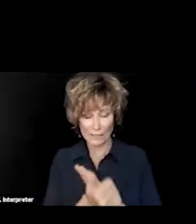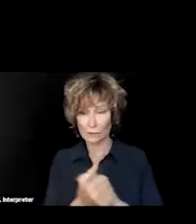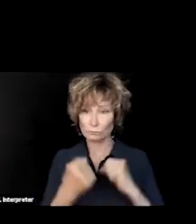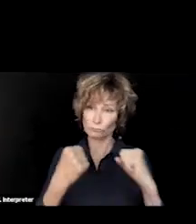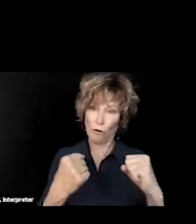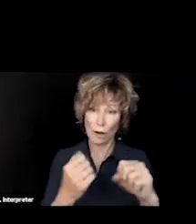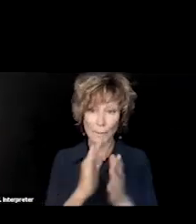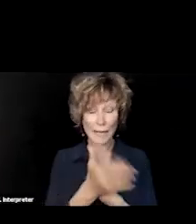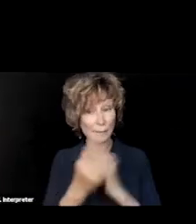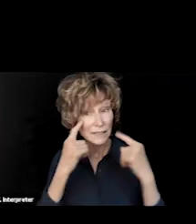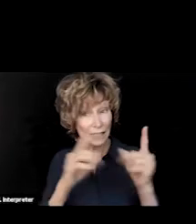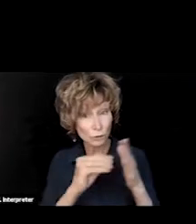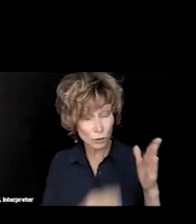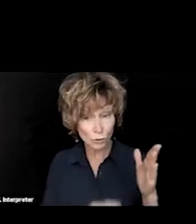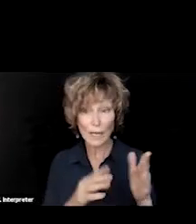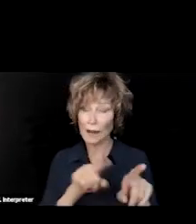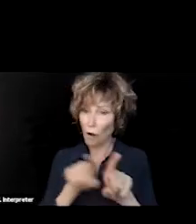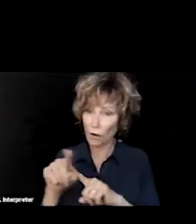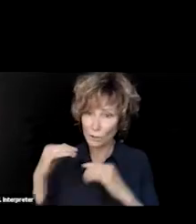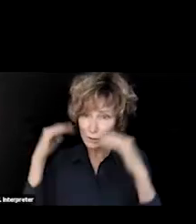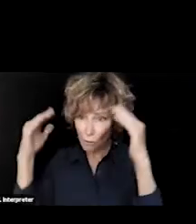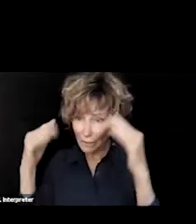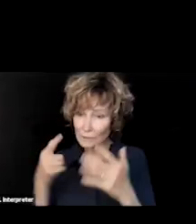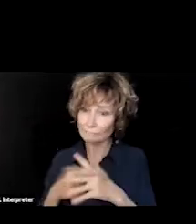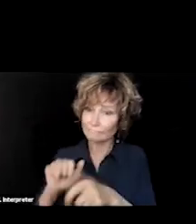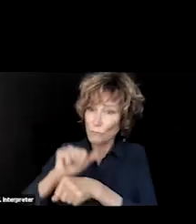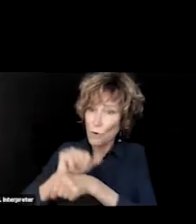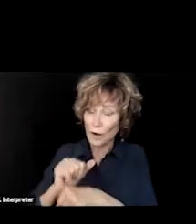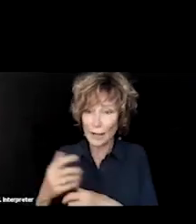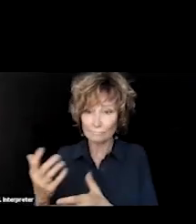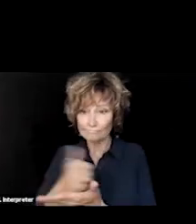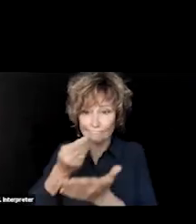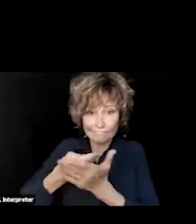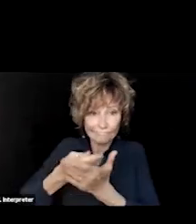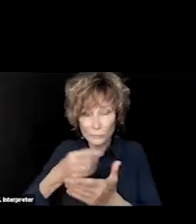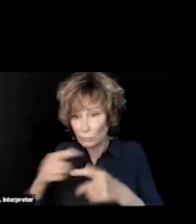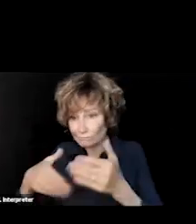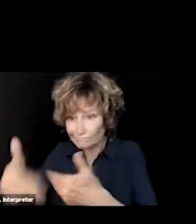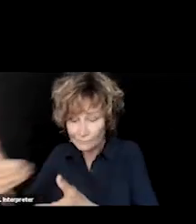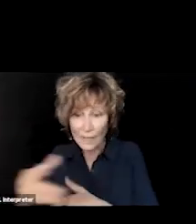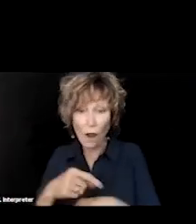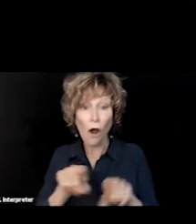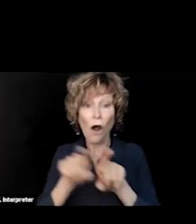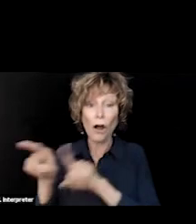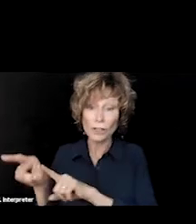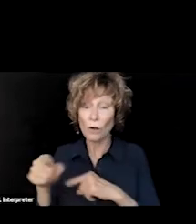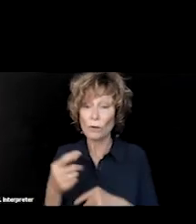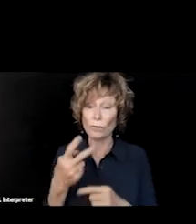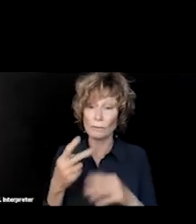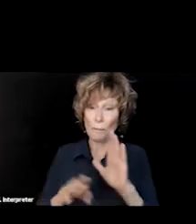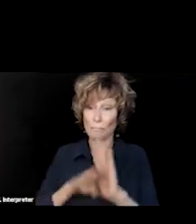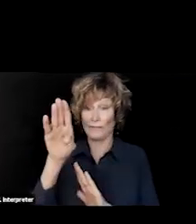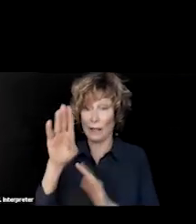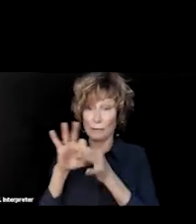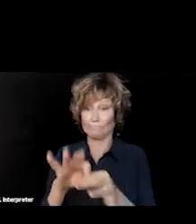student and a productive adult, especially if we're united in fostering each student's development as a causal agent.